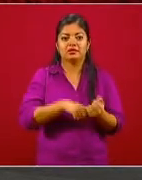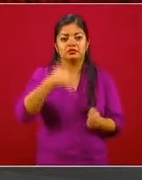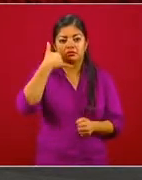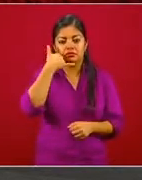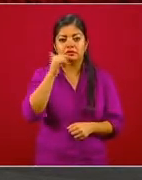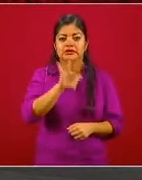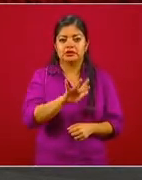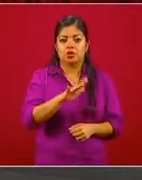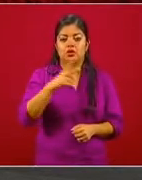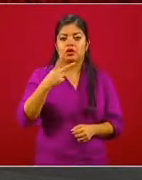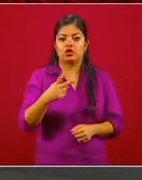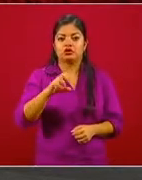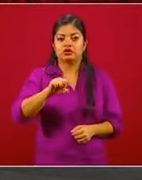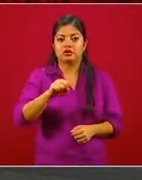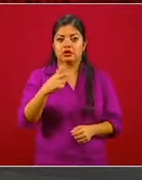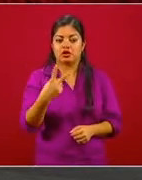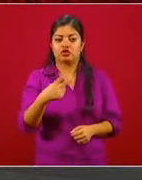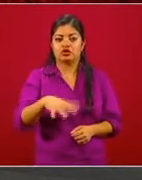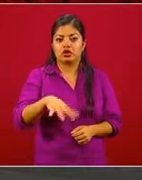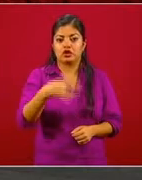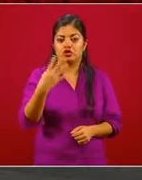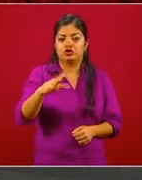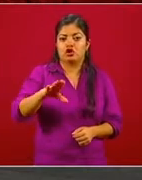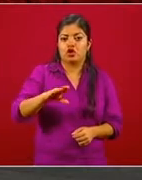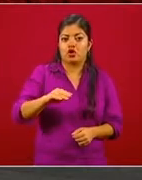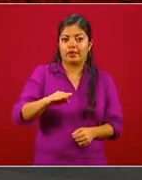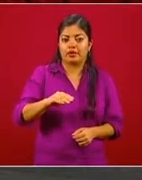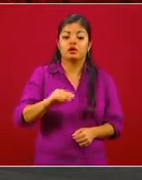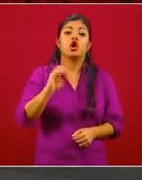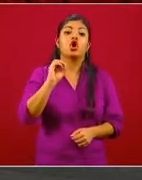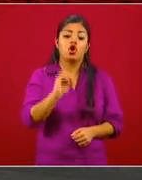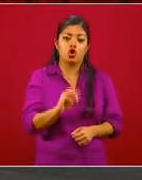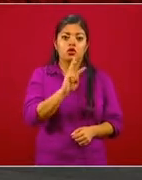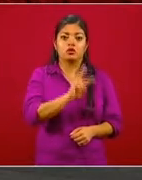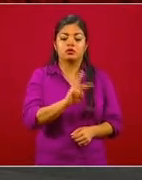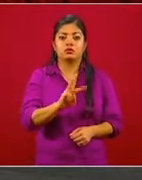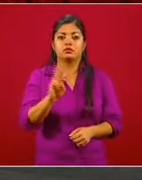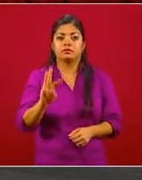said before, we've got the phone number up here,